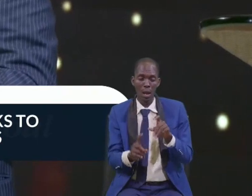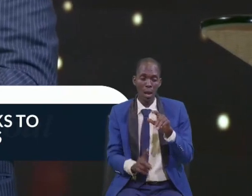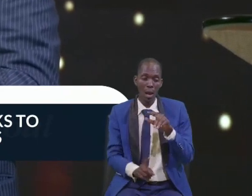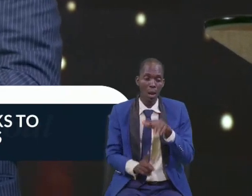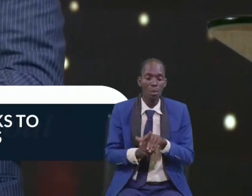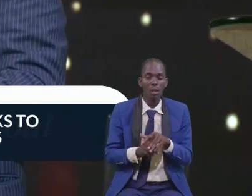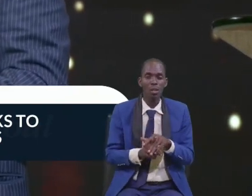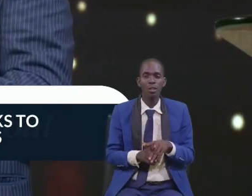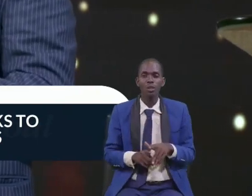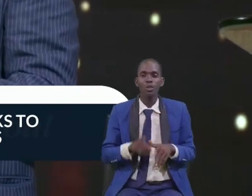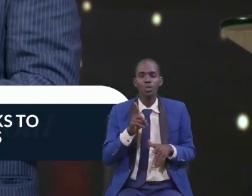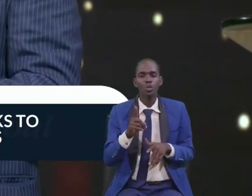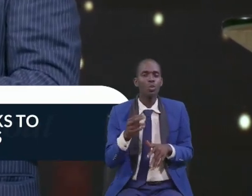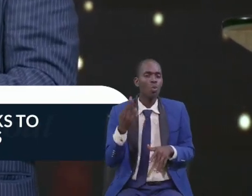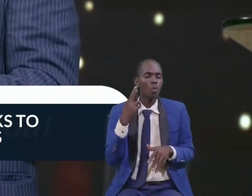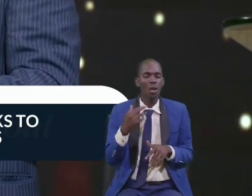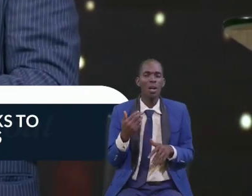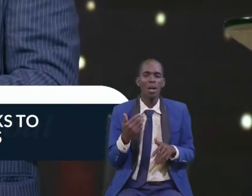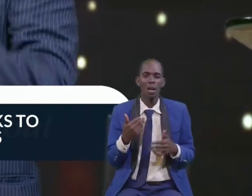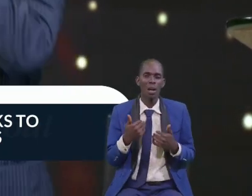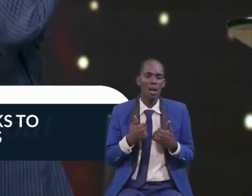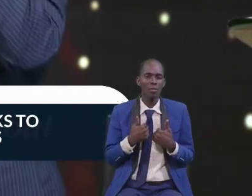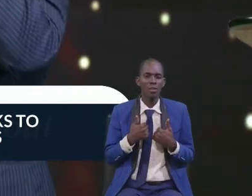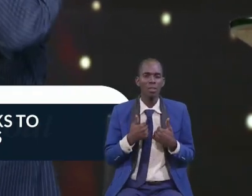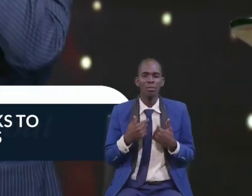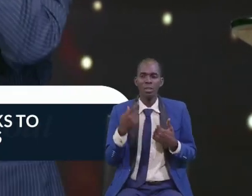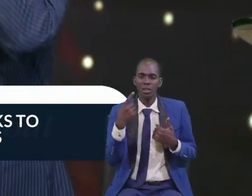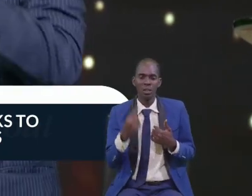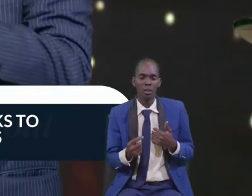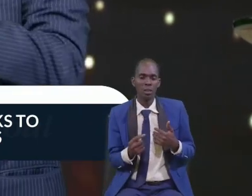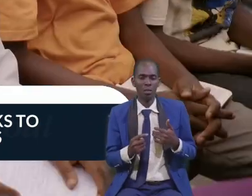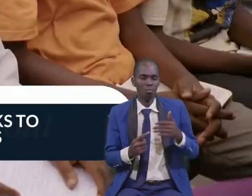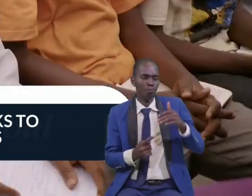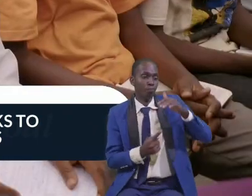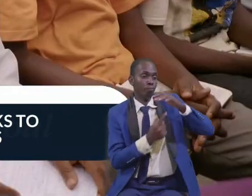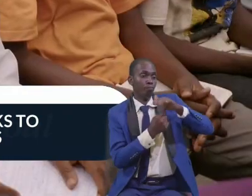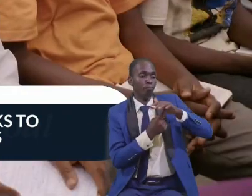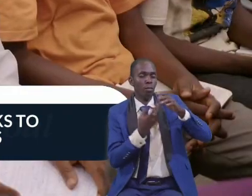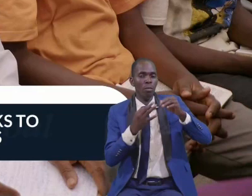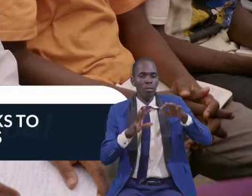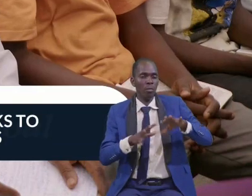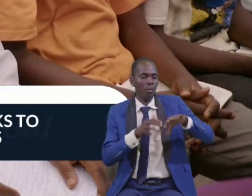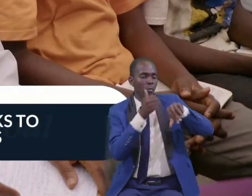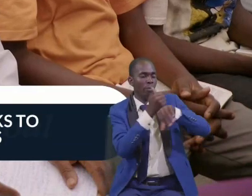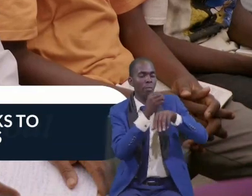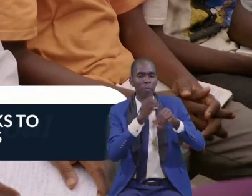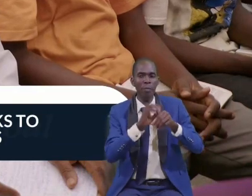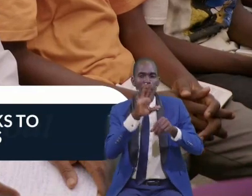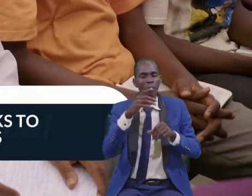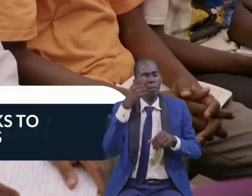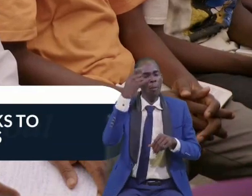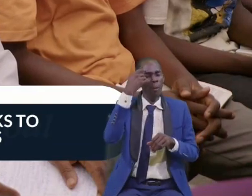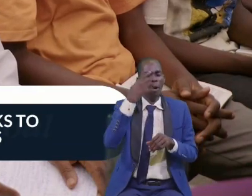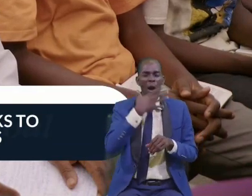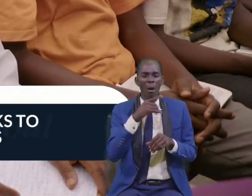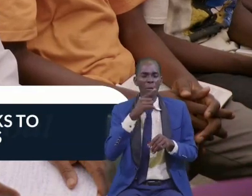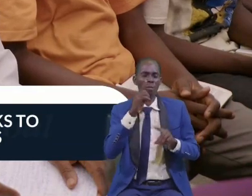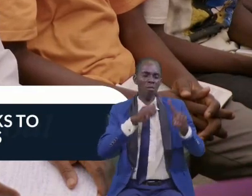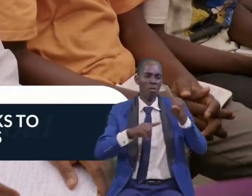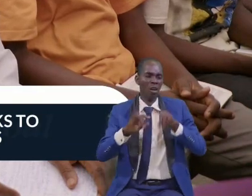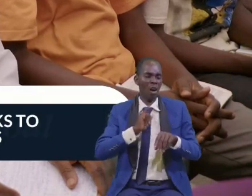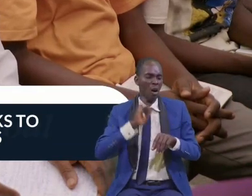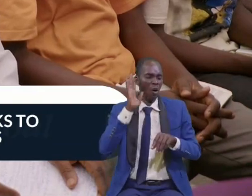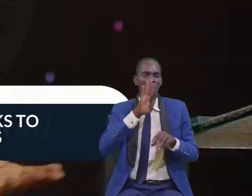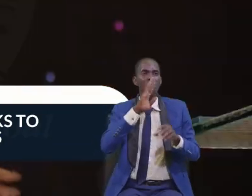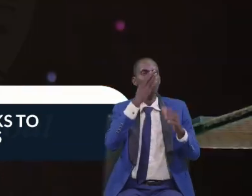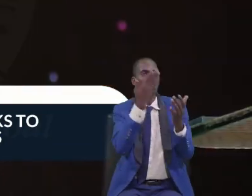having the peak of the mountain in mind, and you are saying, I am getting there, I am